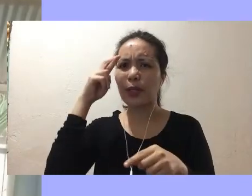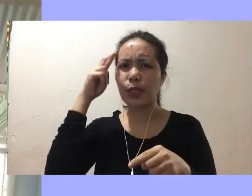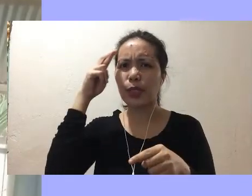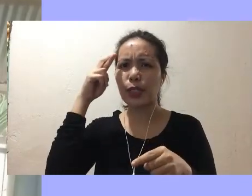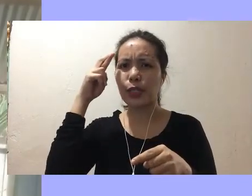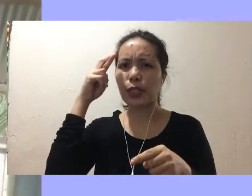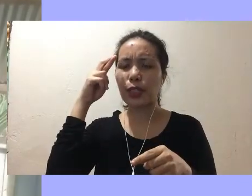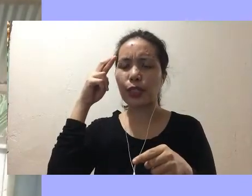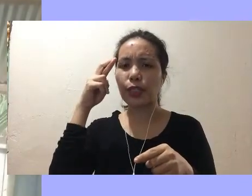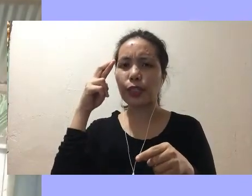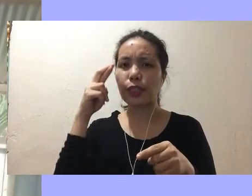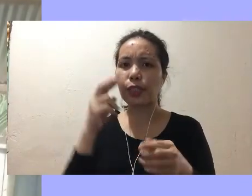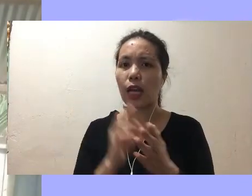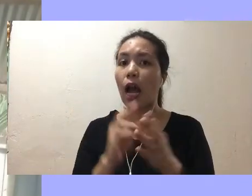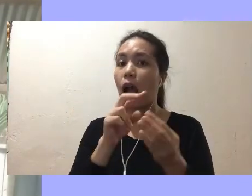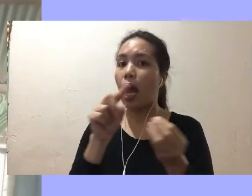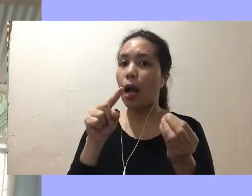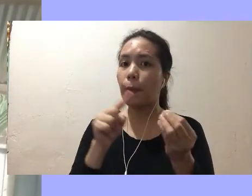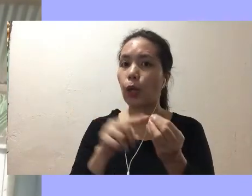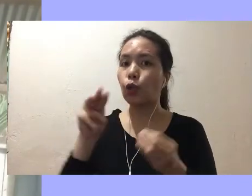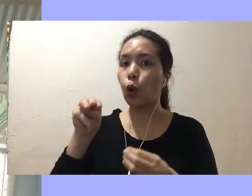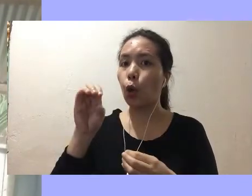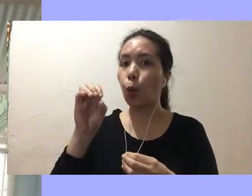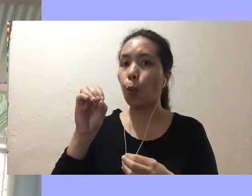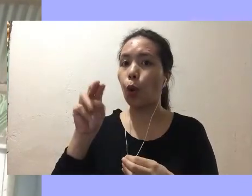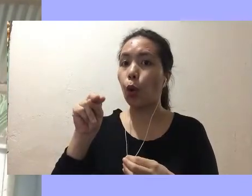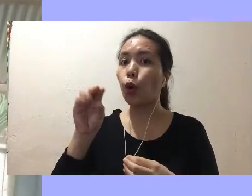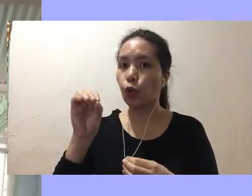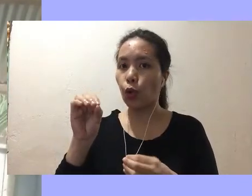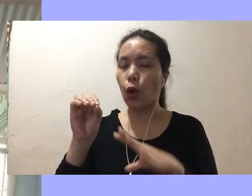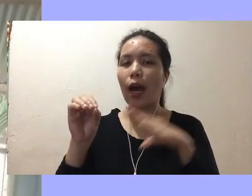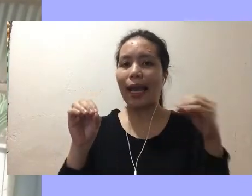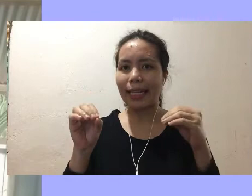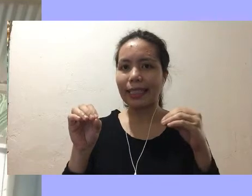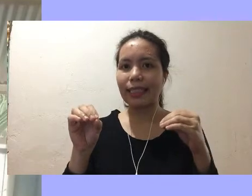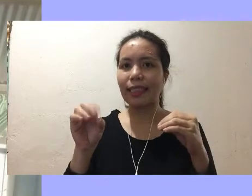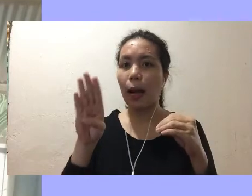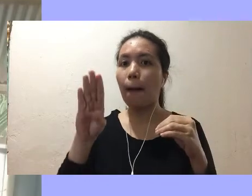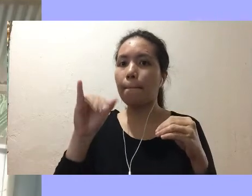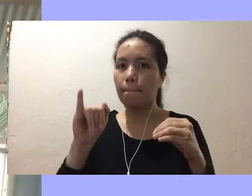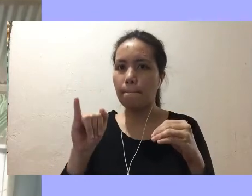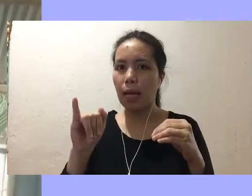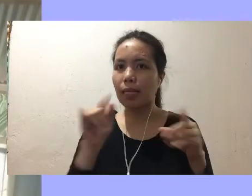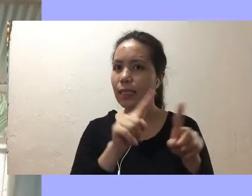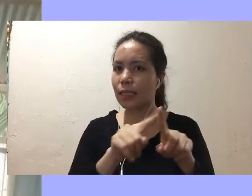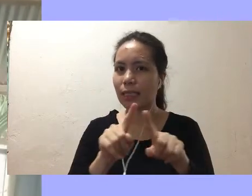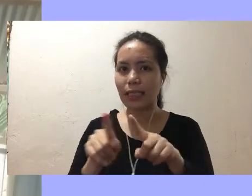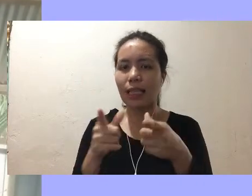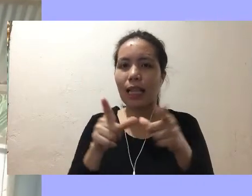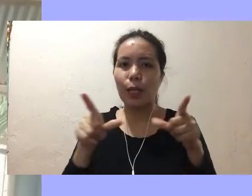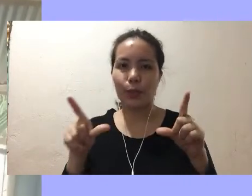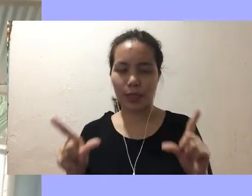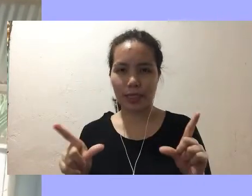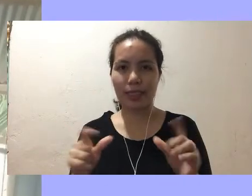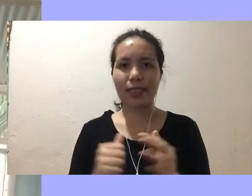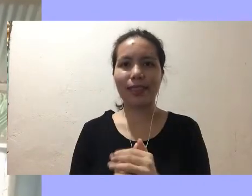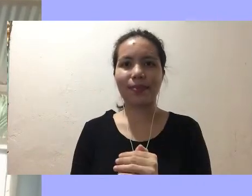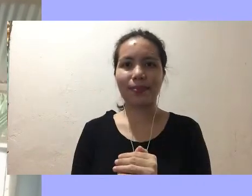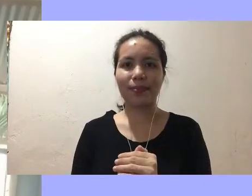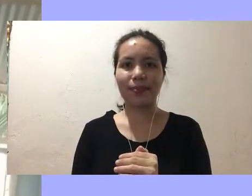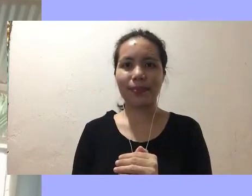there are so many research regarding to monolingual or and bilingual distinct